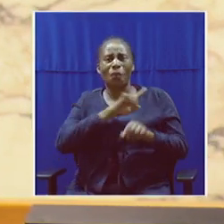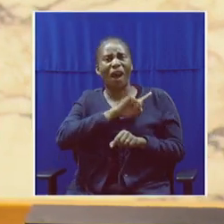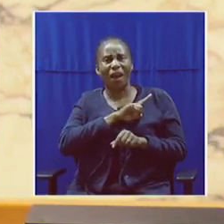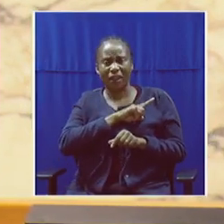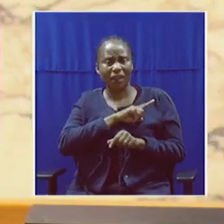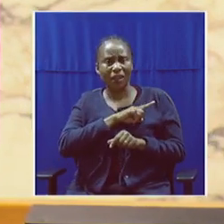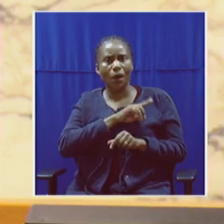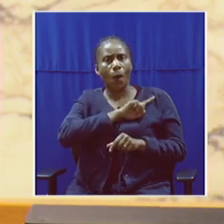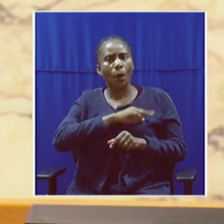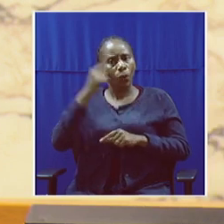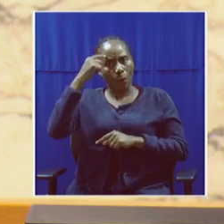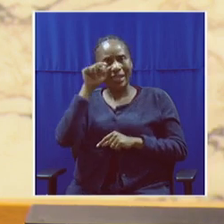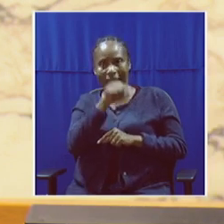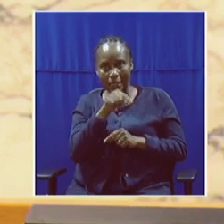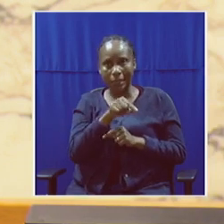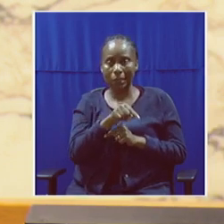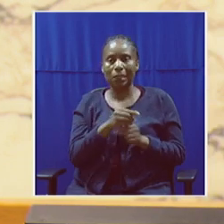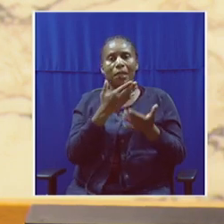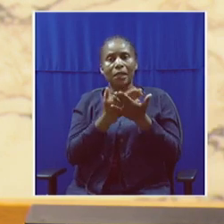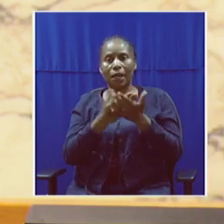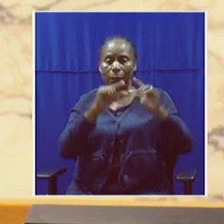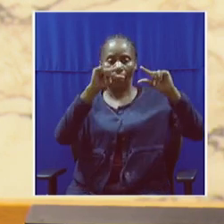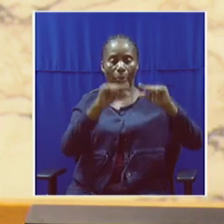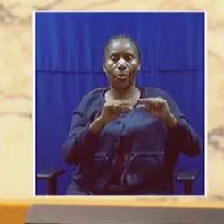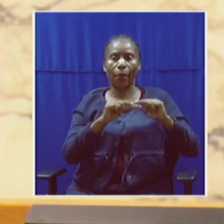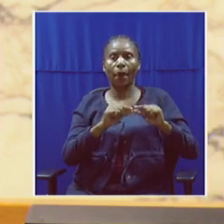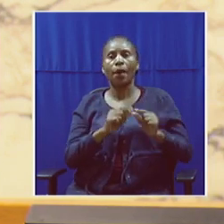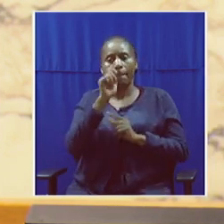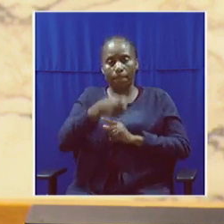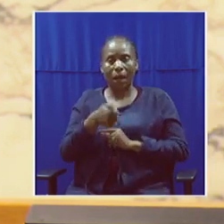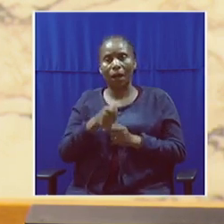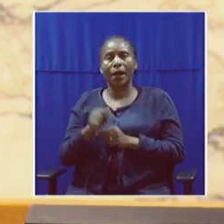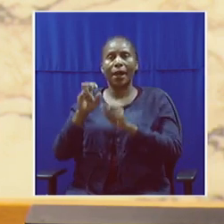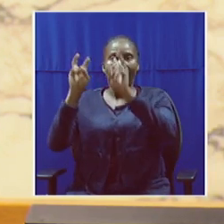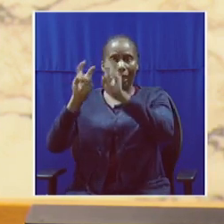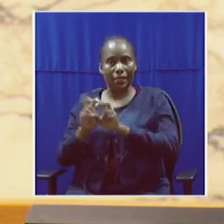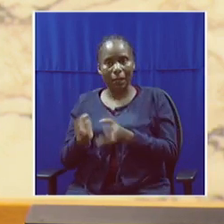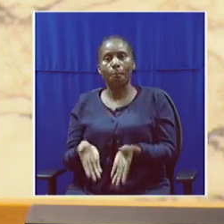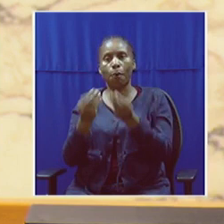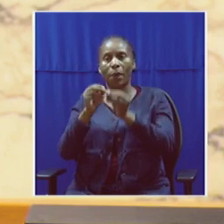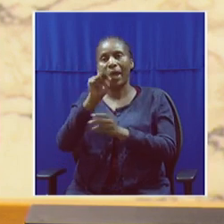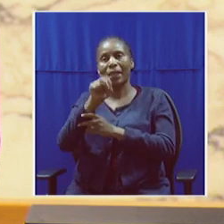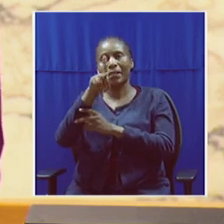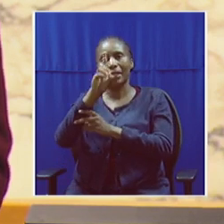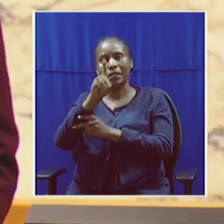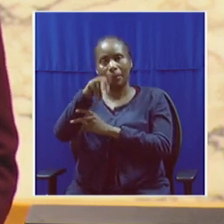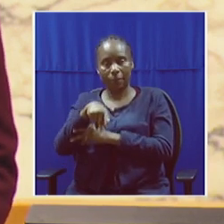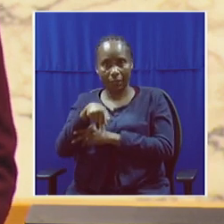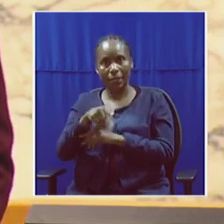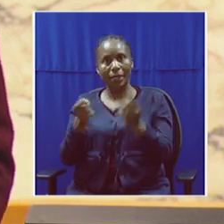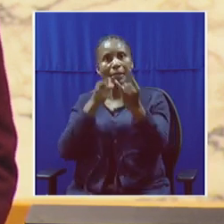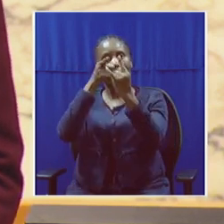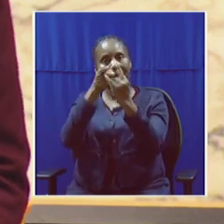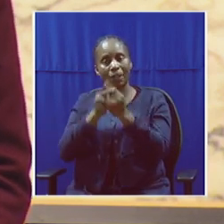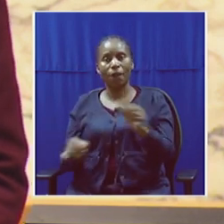ultimately lower the price of electricity and achieve the NDP Target of full electrification by